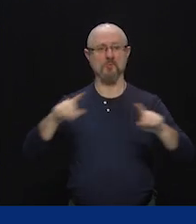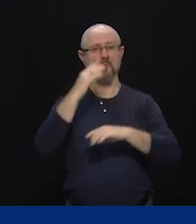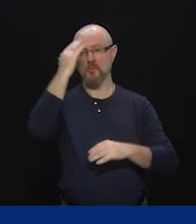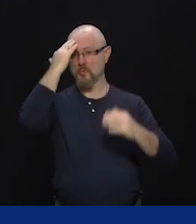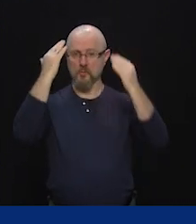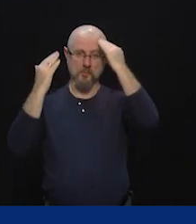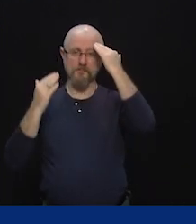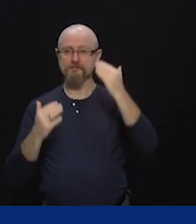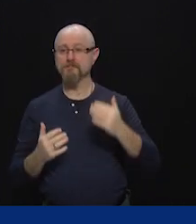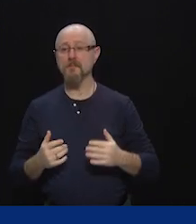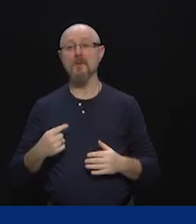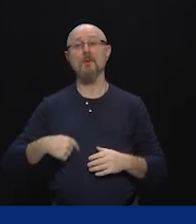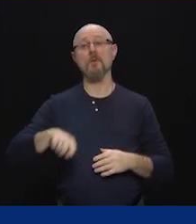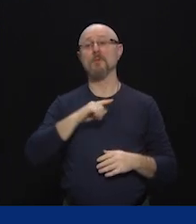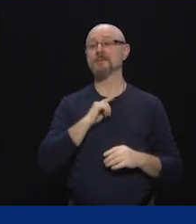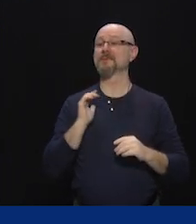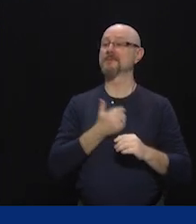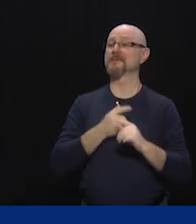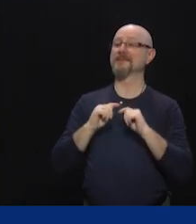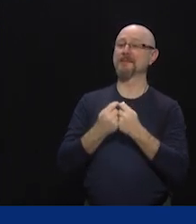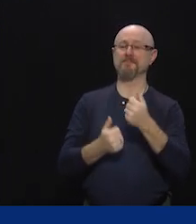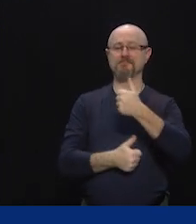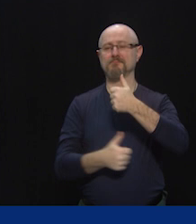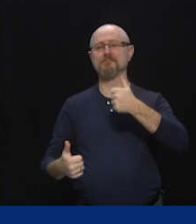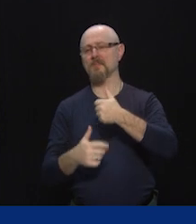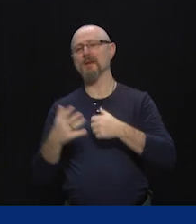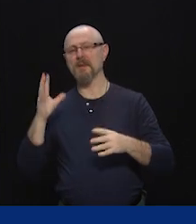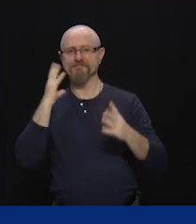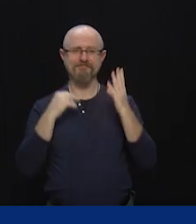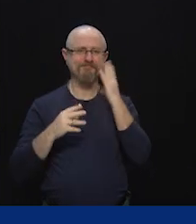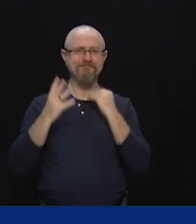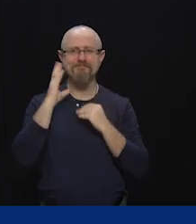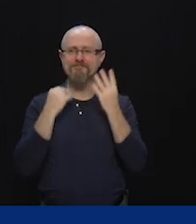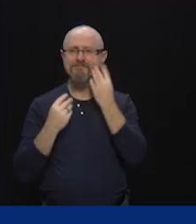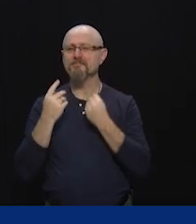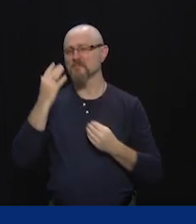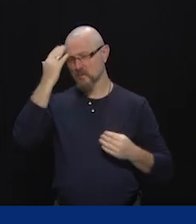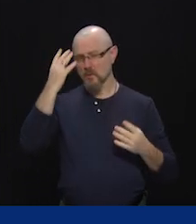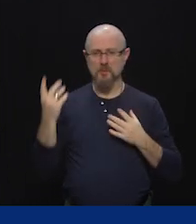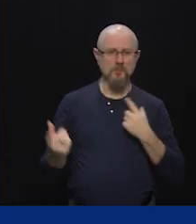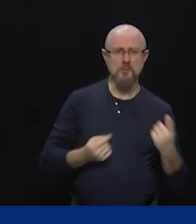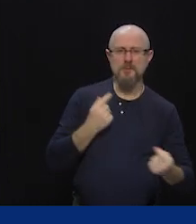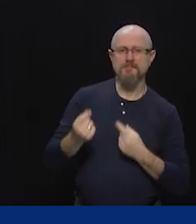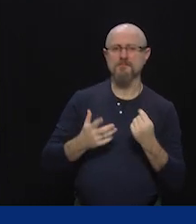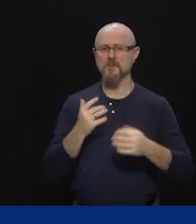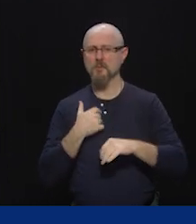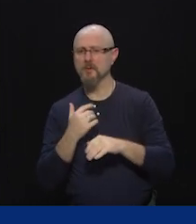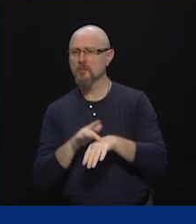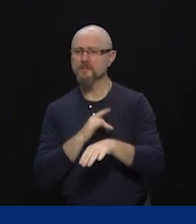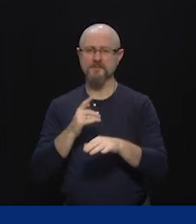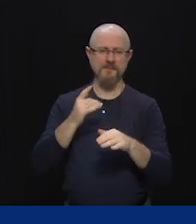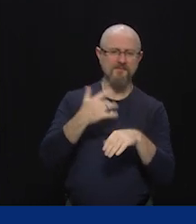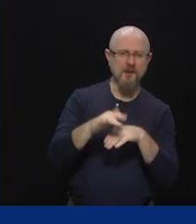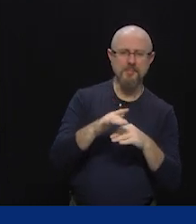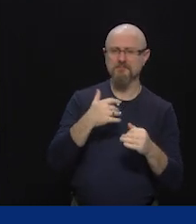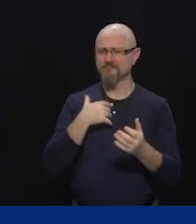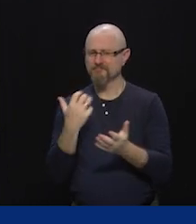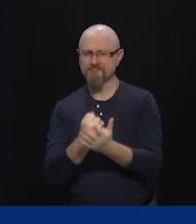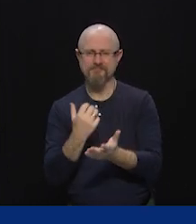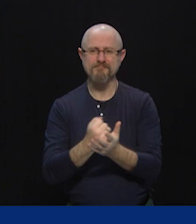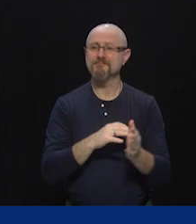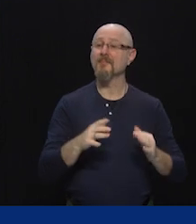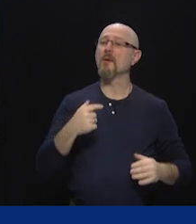very experienced team here. People know what they're doing. They're pulling every single lever available to us, and we're committed to getting this